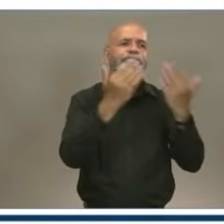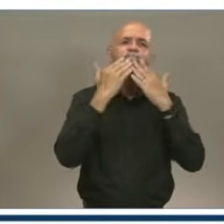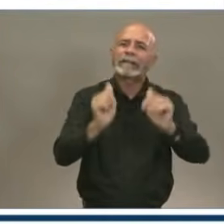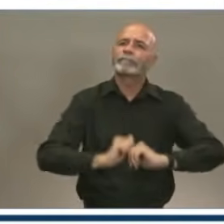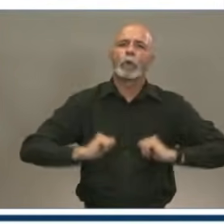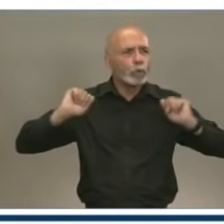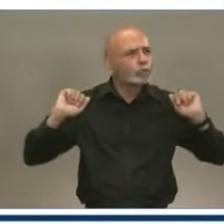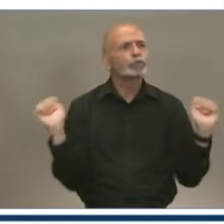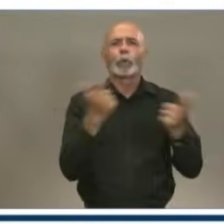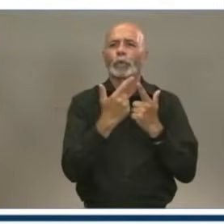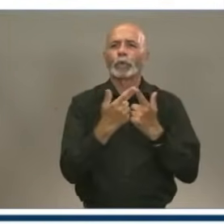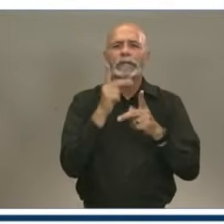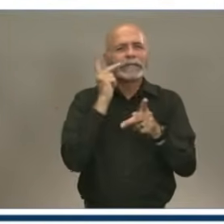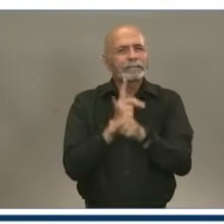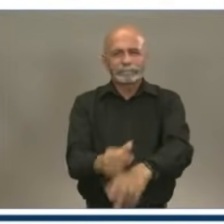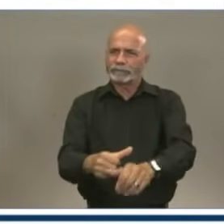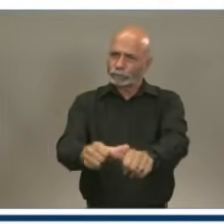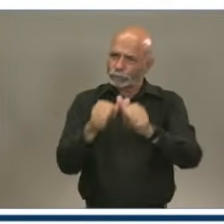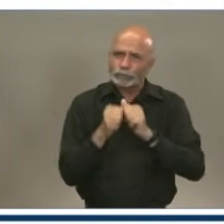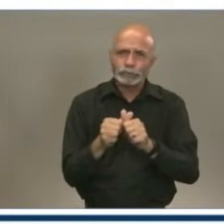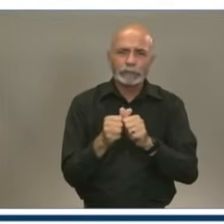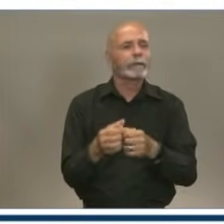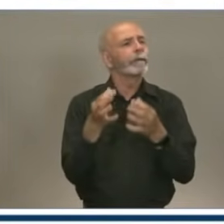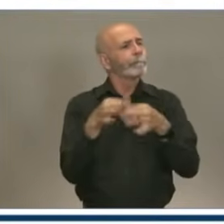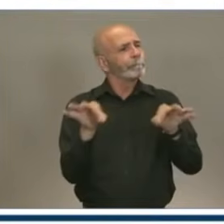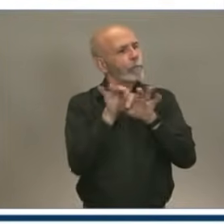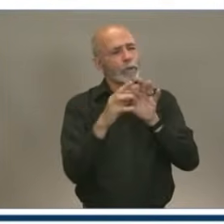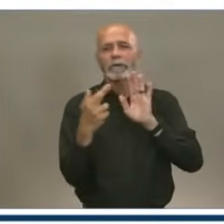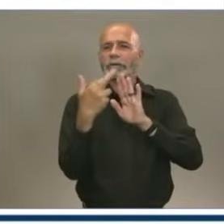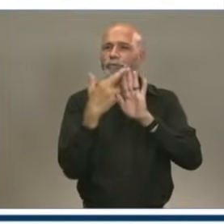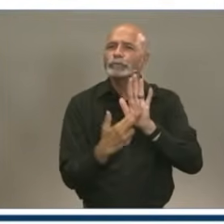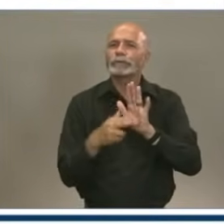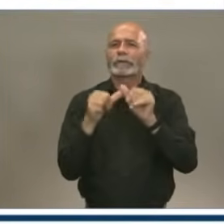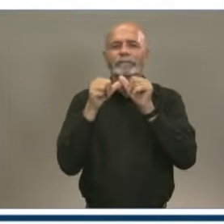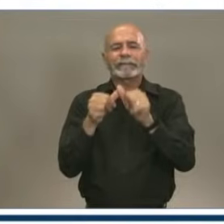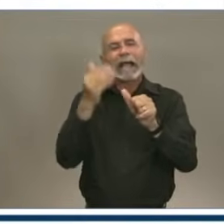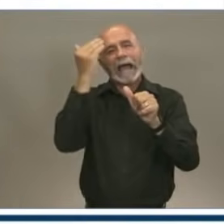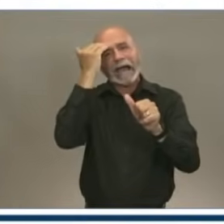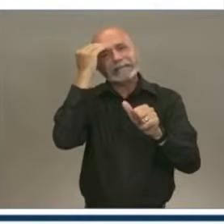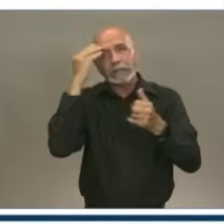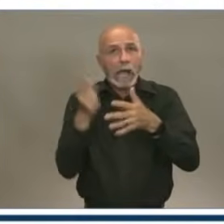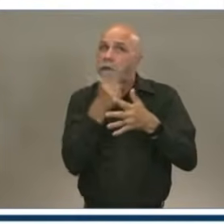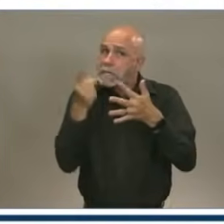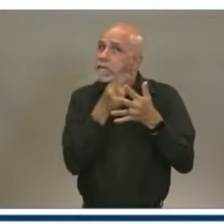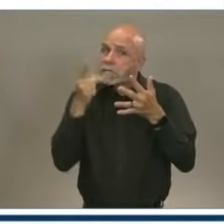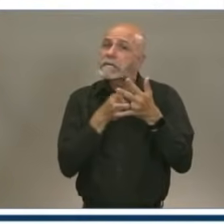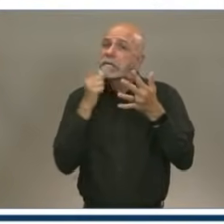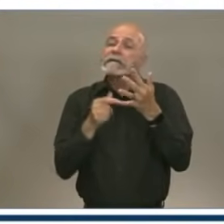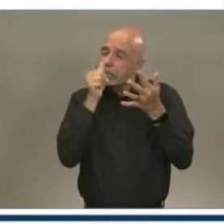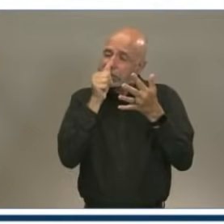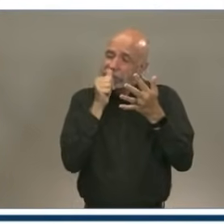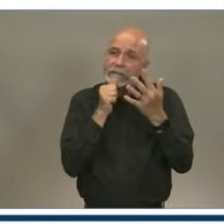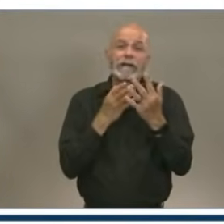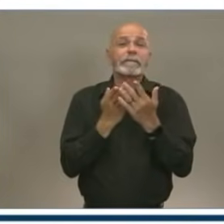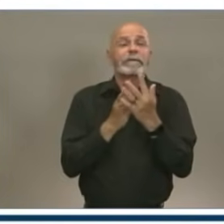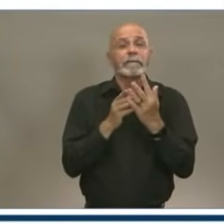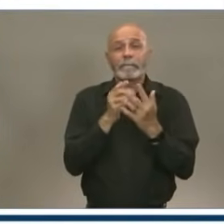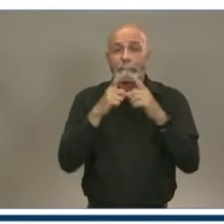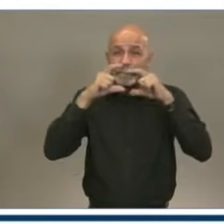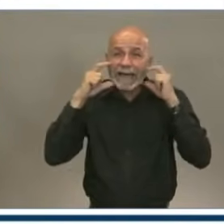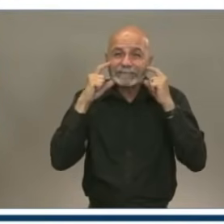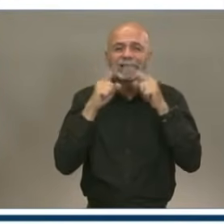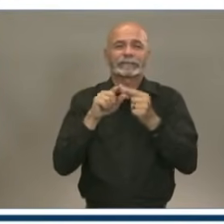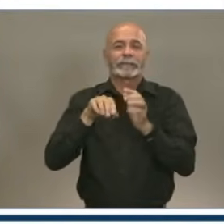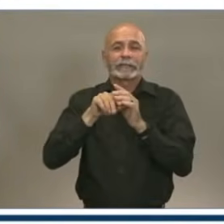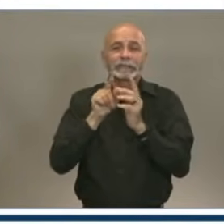continuing to follow the restrictions in each phase and for continuing to follow the protocols, including wearing masks indoors. I know it